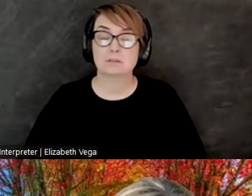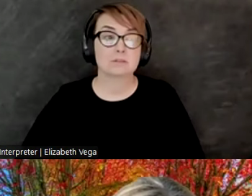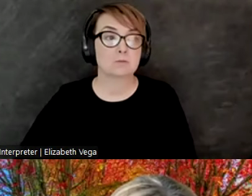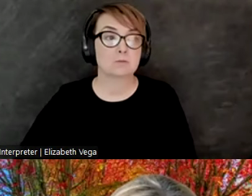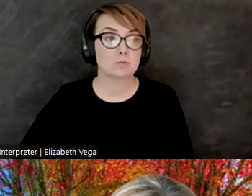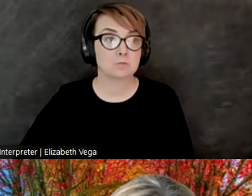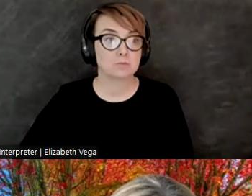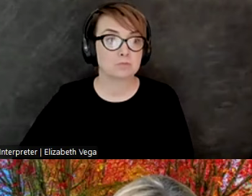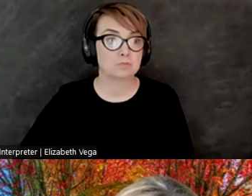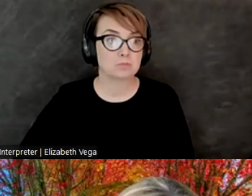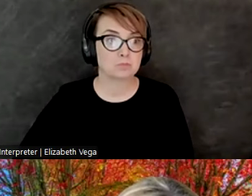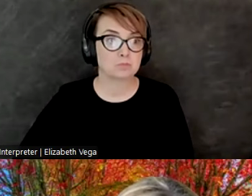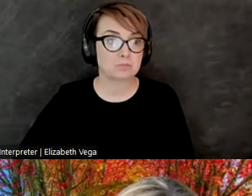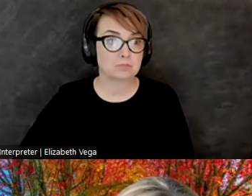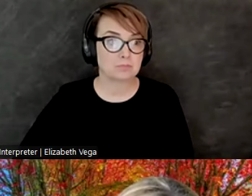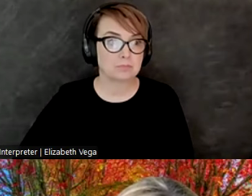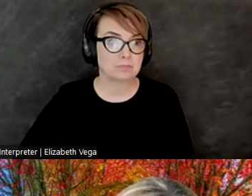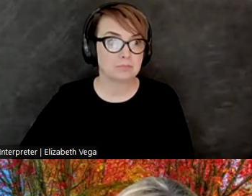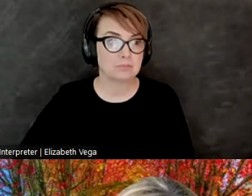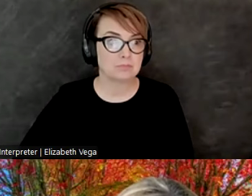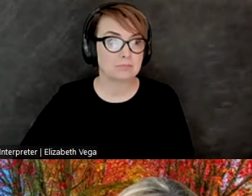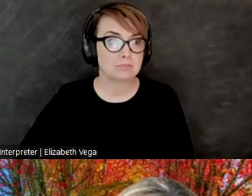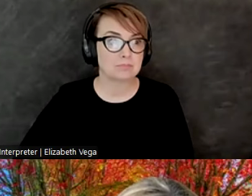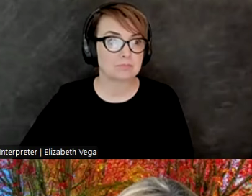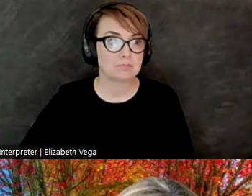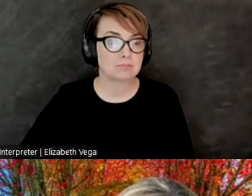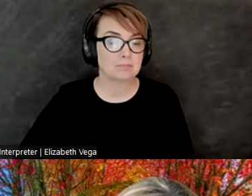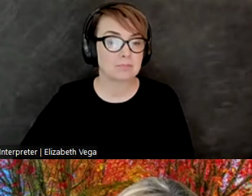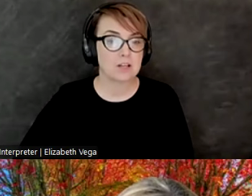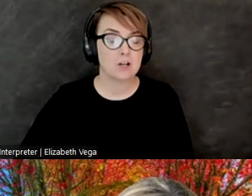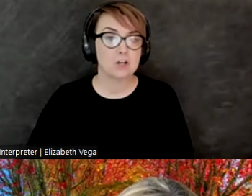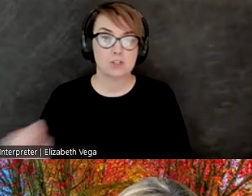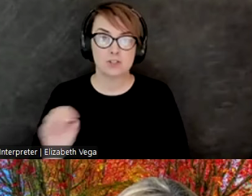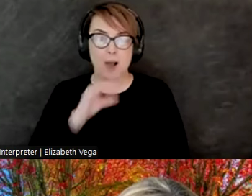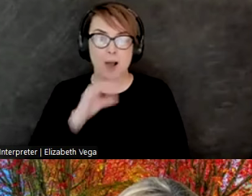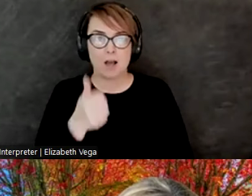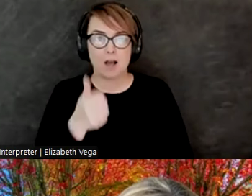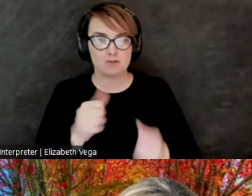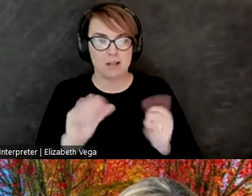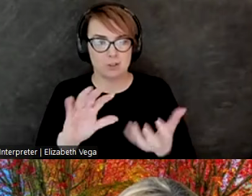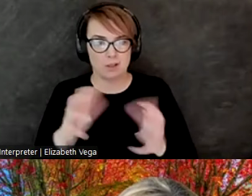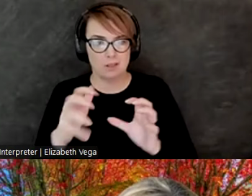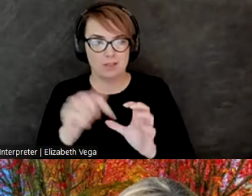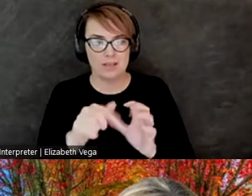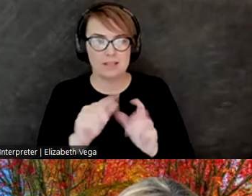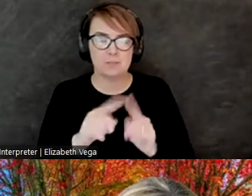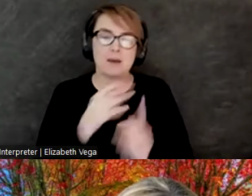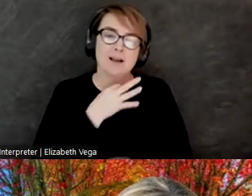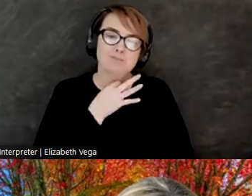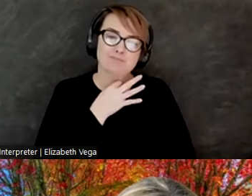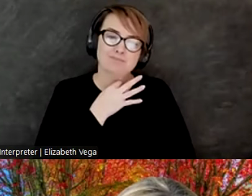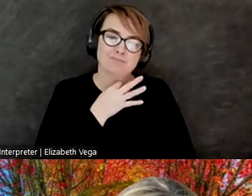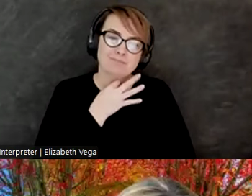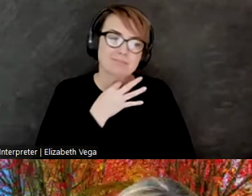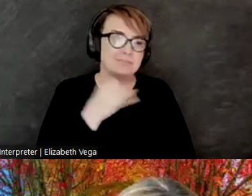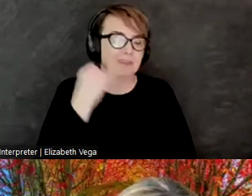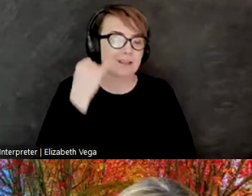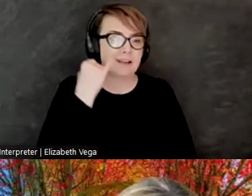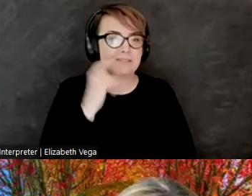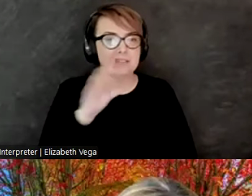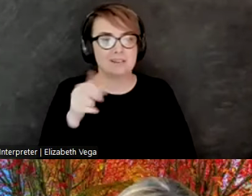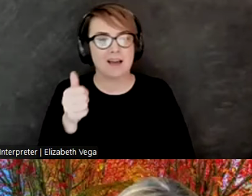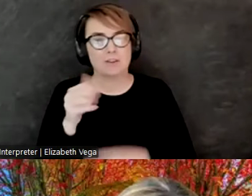So I don't mean to throw a wrench in all this, but I do wonder if there is another option worth contemplating that is two